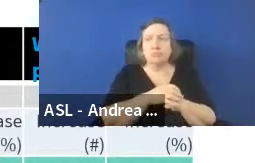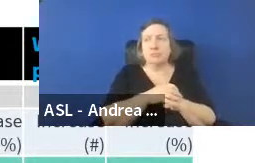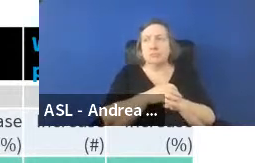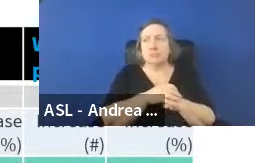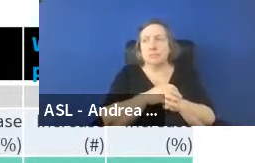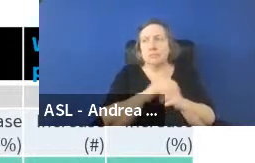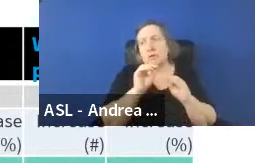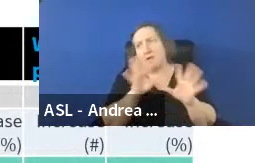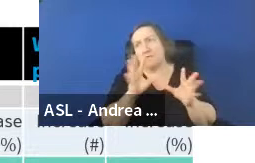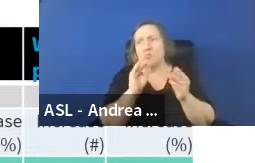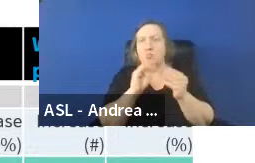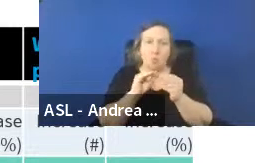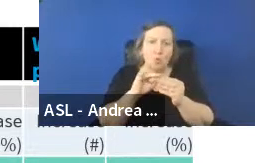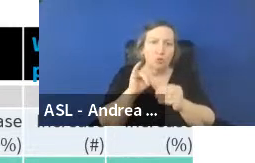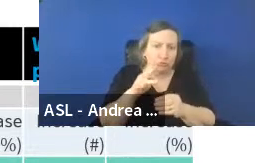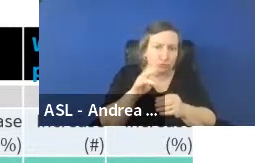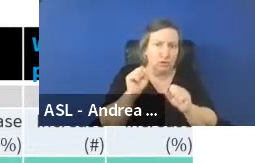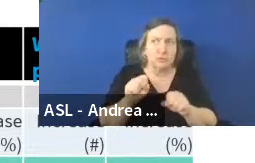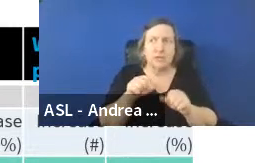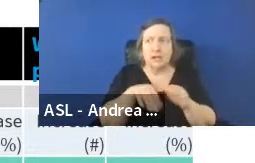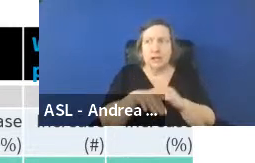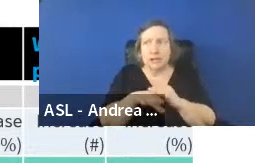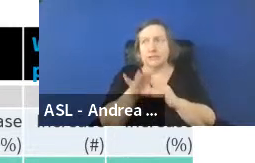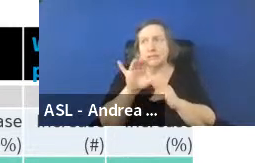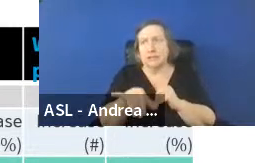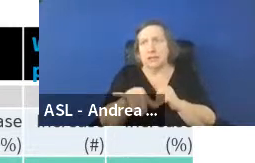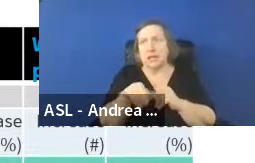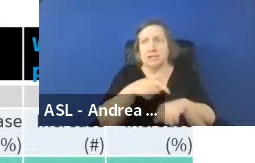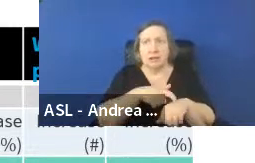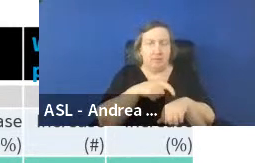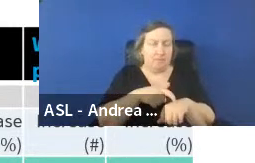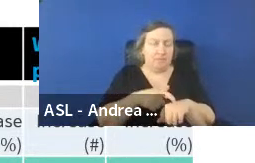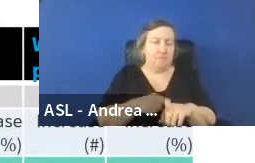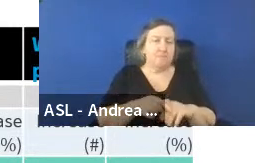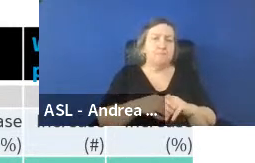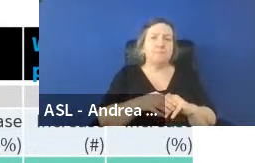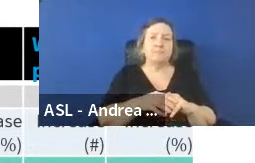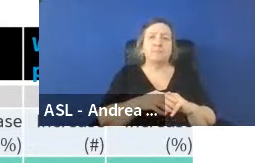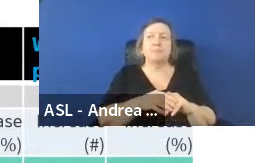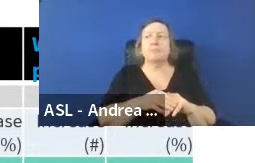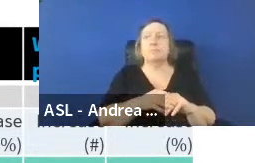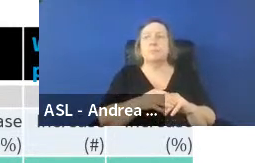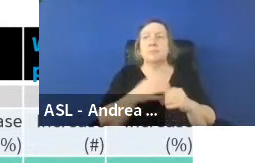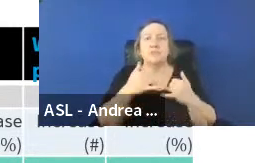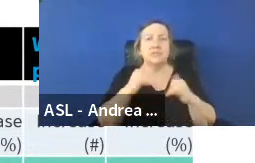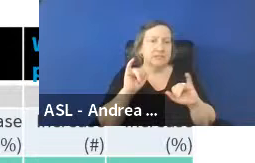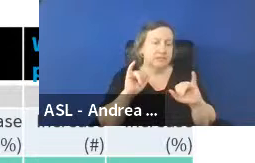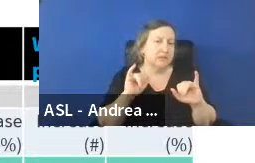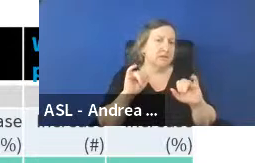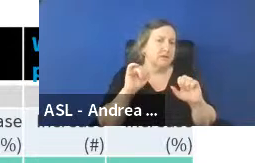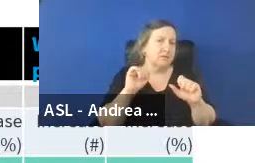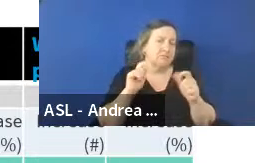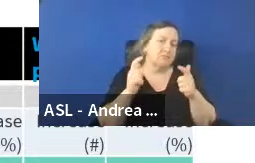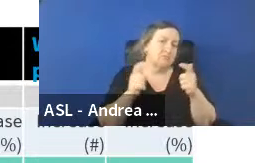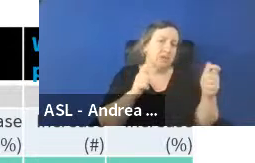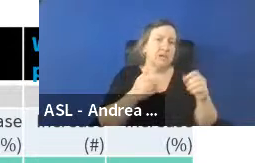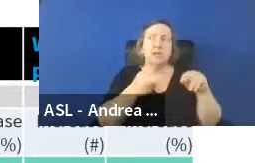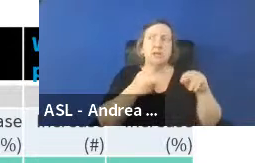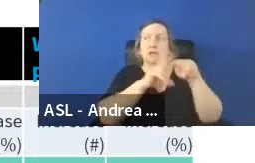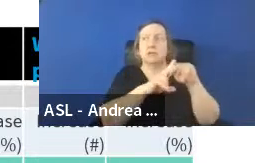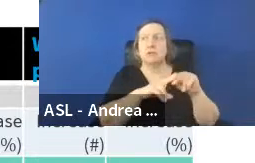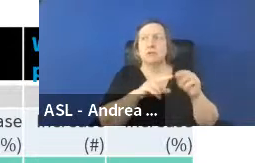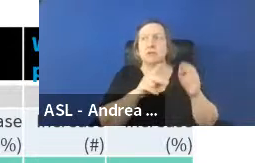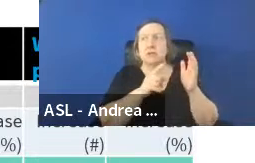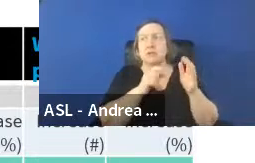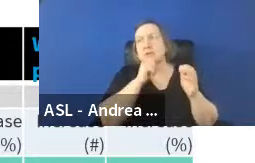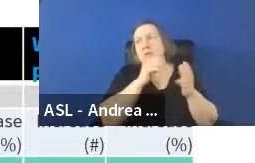it's obviously more jobs that you can access in that time. And the increases are still very substantial. In some cases, not